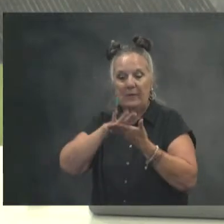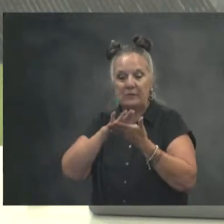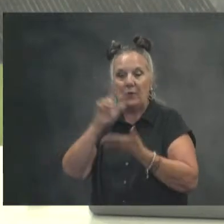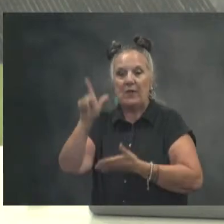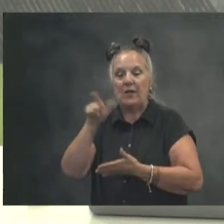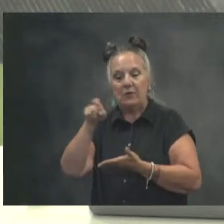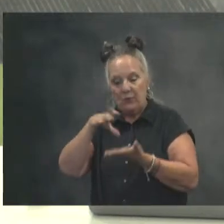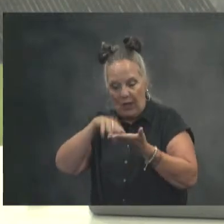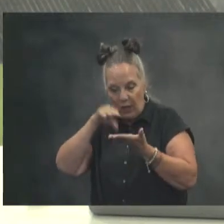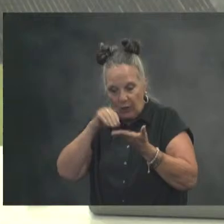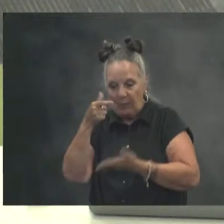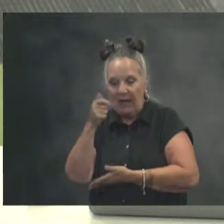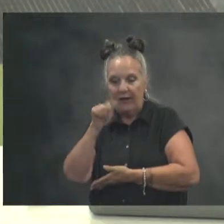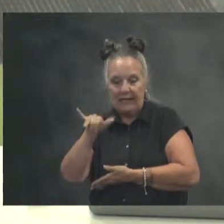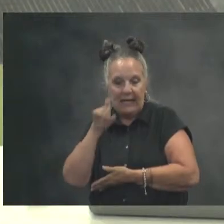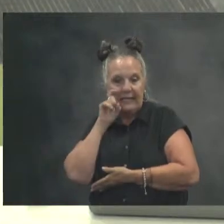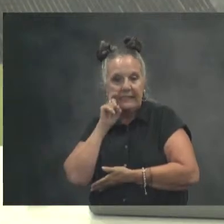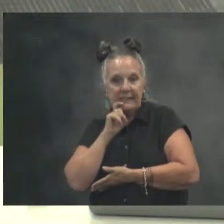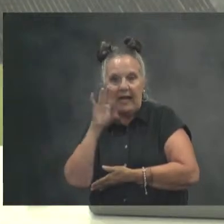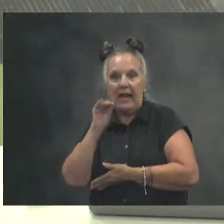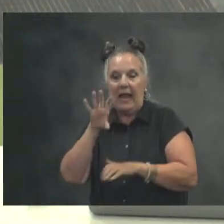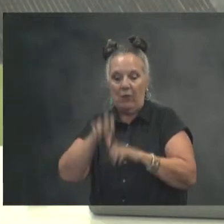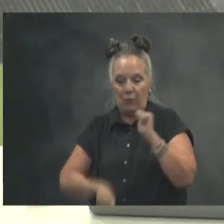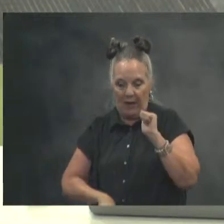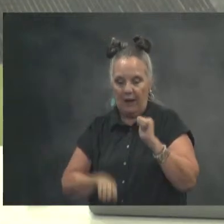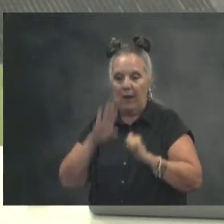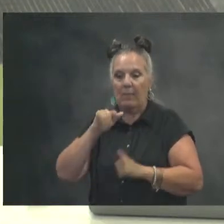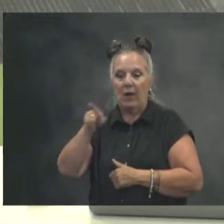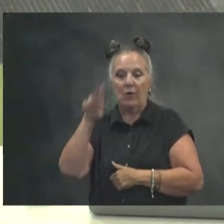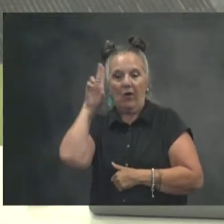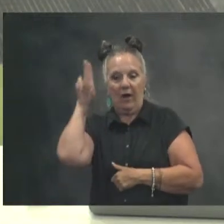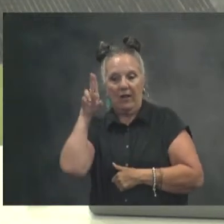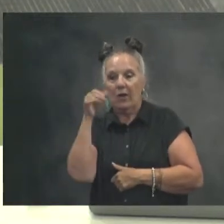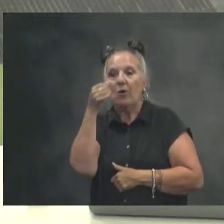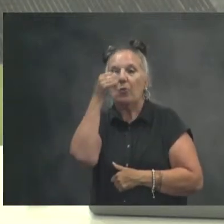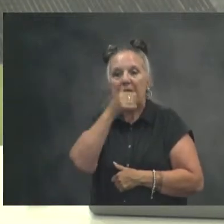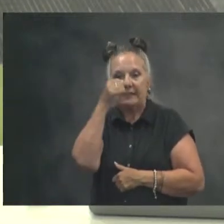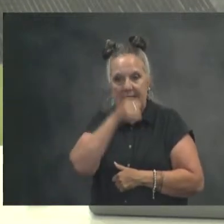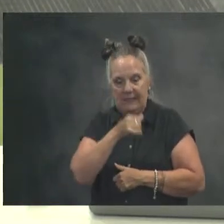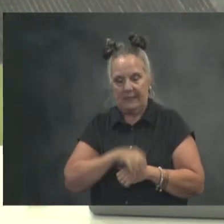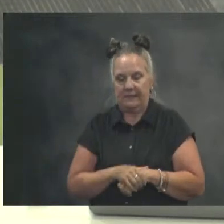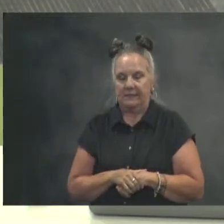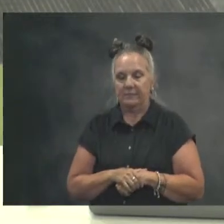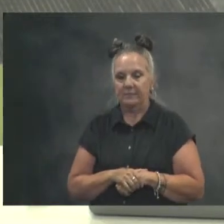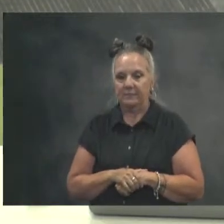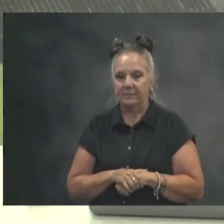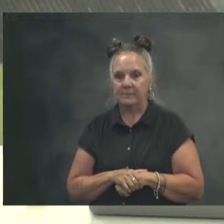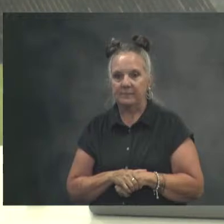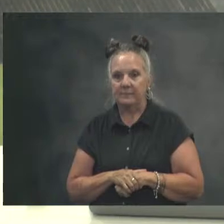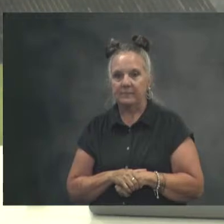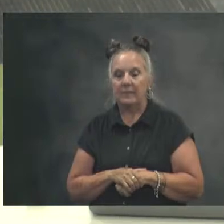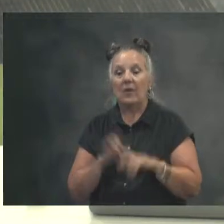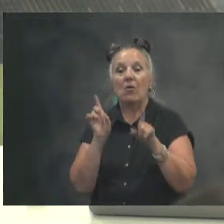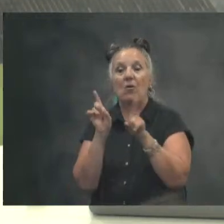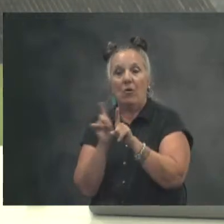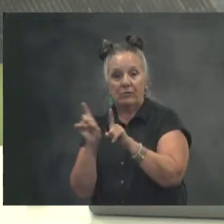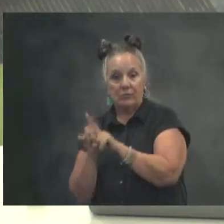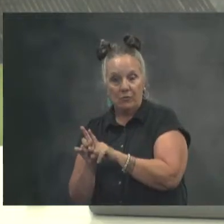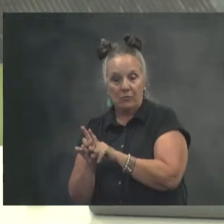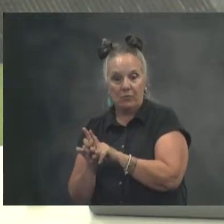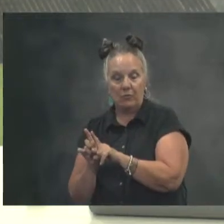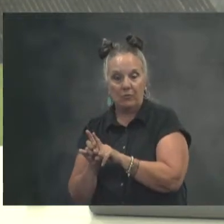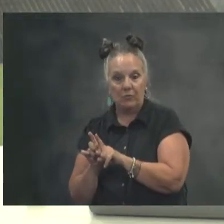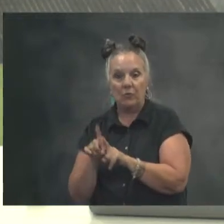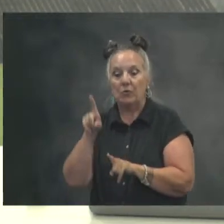learn all about gay sex and statutory rape by your uncle. It's ridiculous. Now, furthermore, you